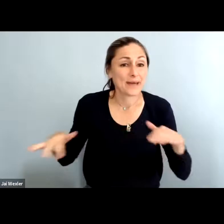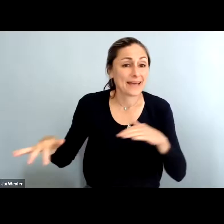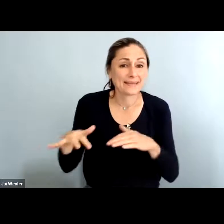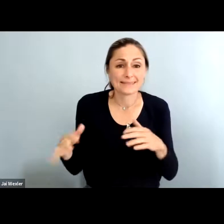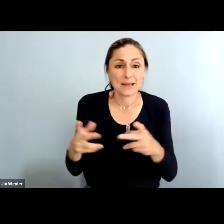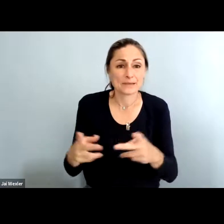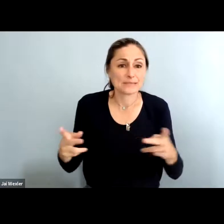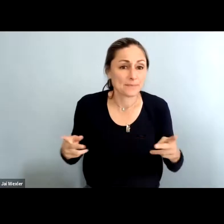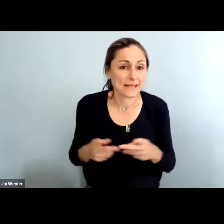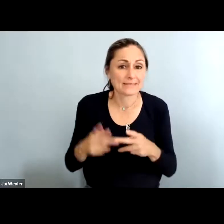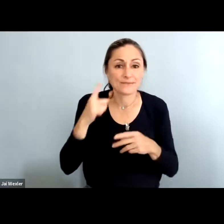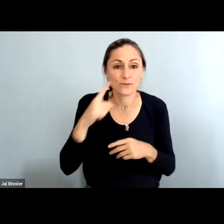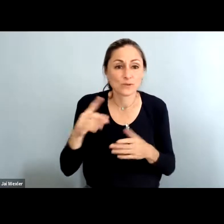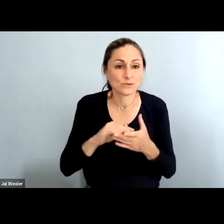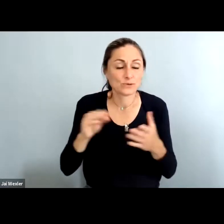it themselves.